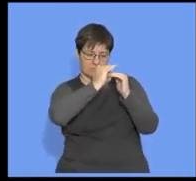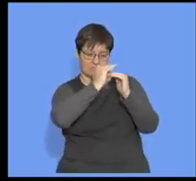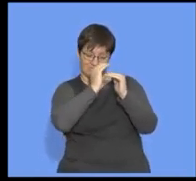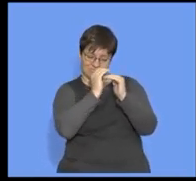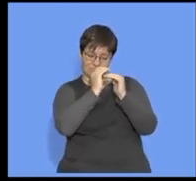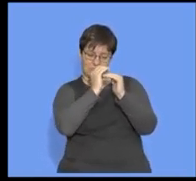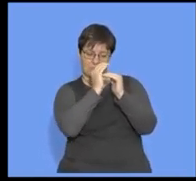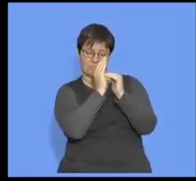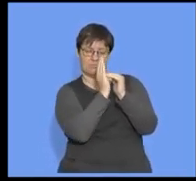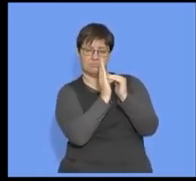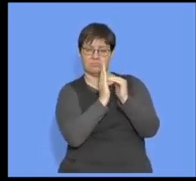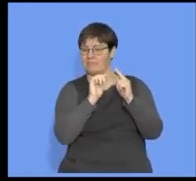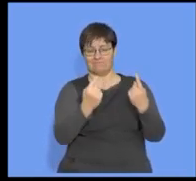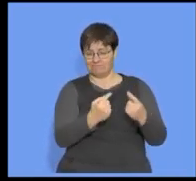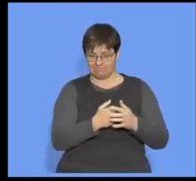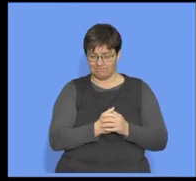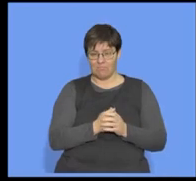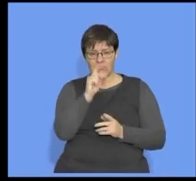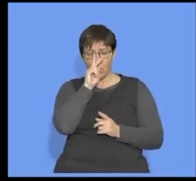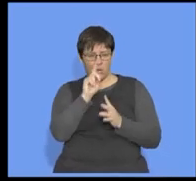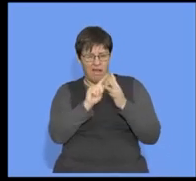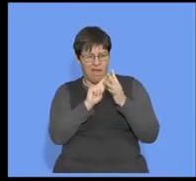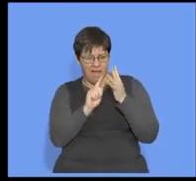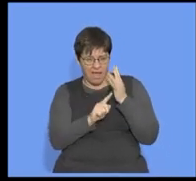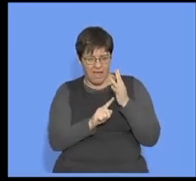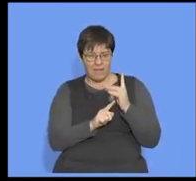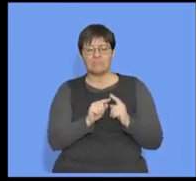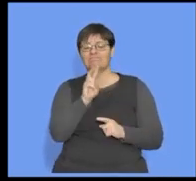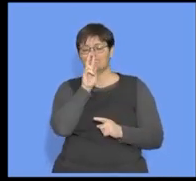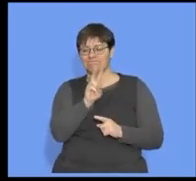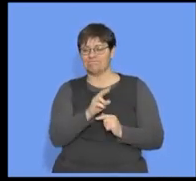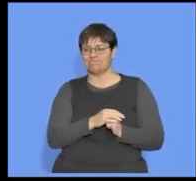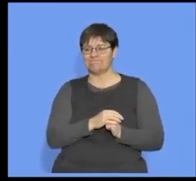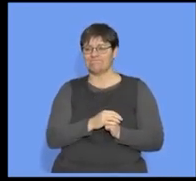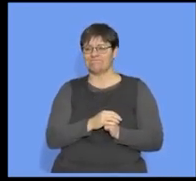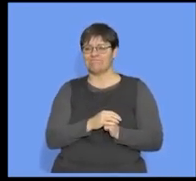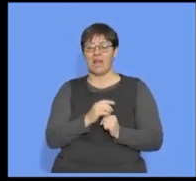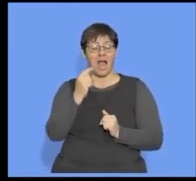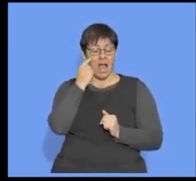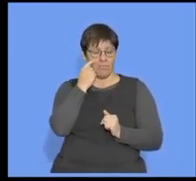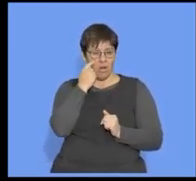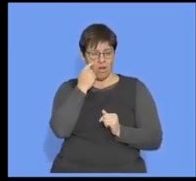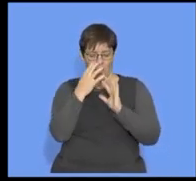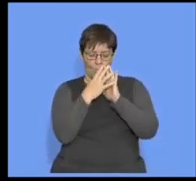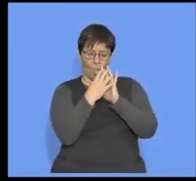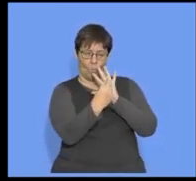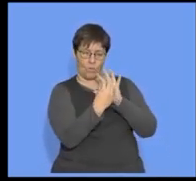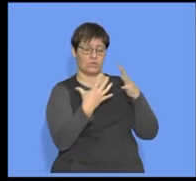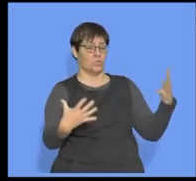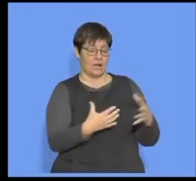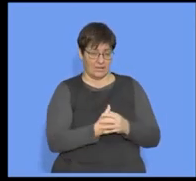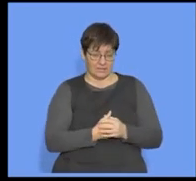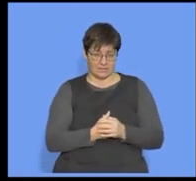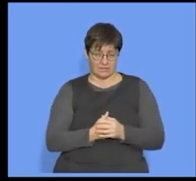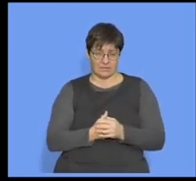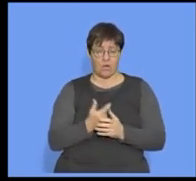become less convex. Then when you look at all this, we're talking the short-sightedness in a case where the